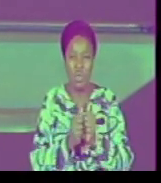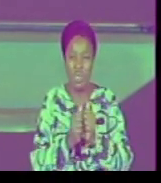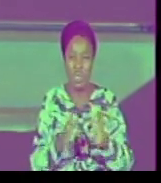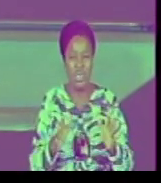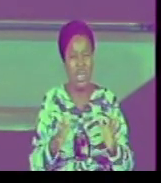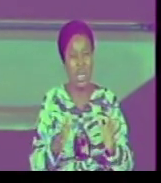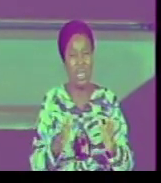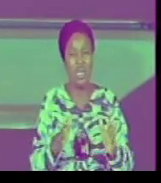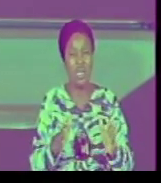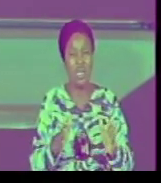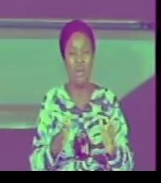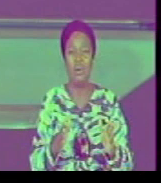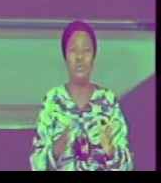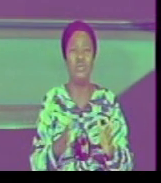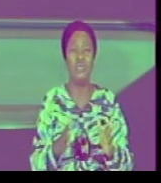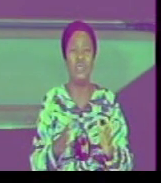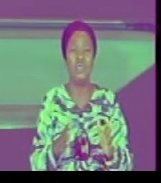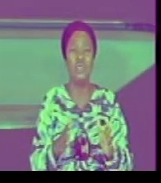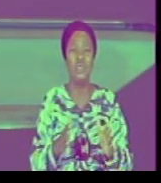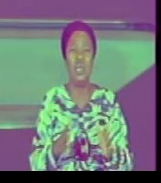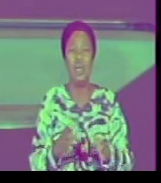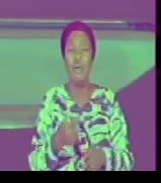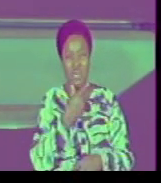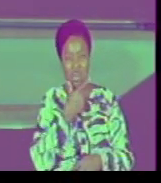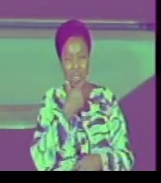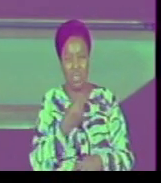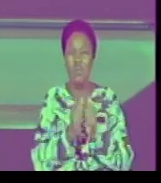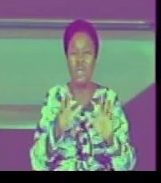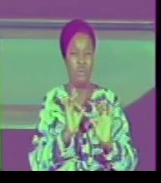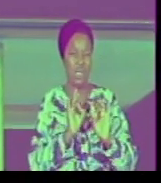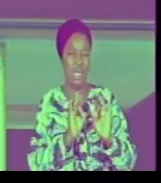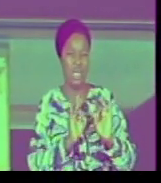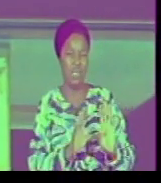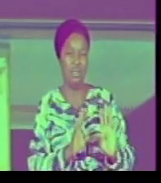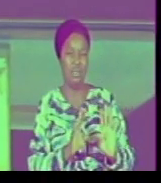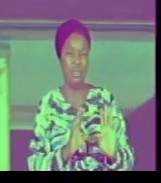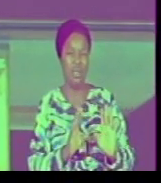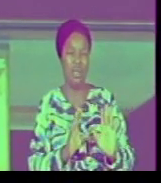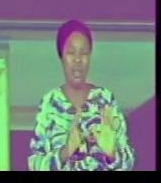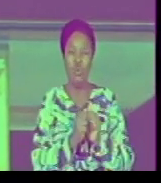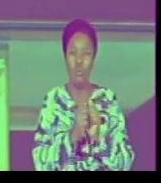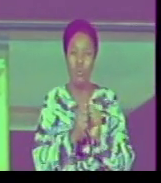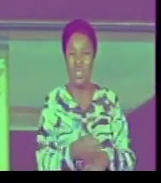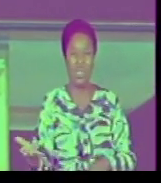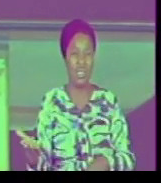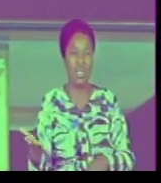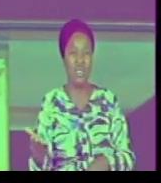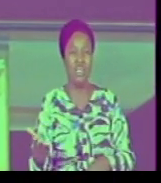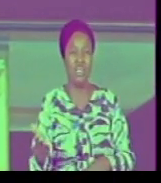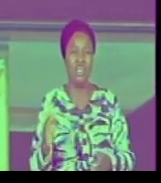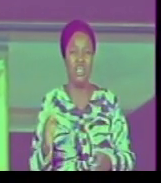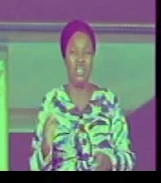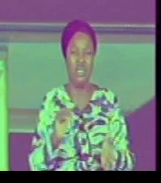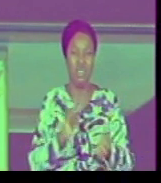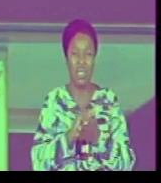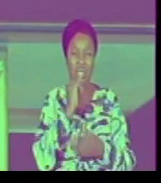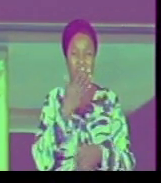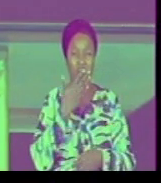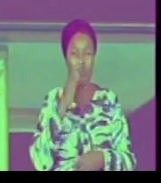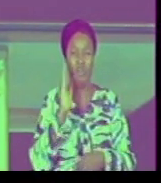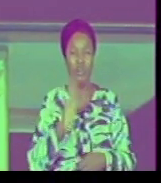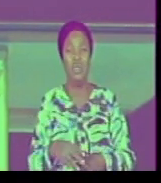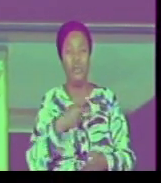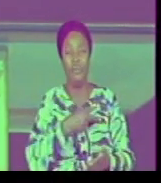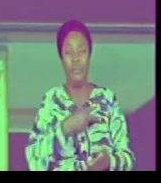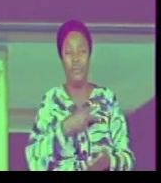pretense, without hatred, without anything wrong at all. Look at verse 10. Be kindly affectioned one to another